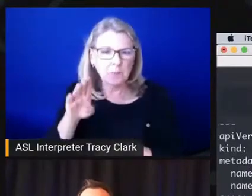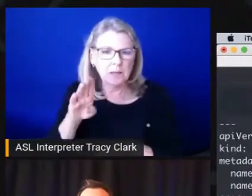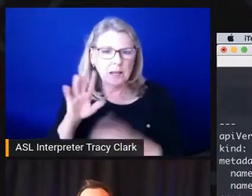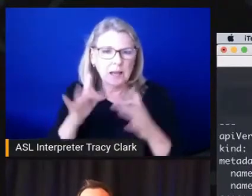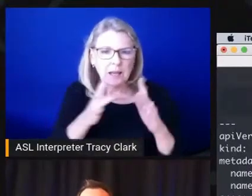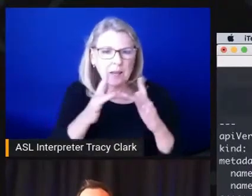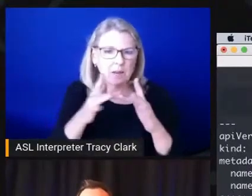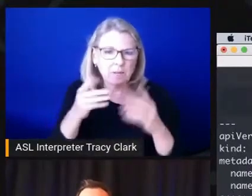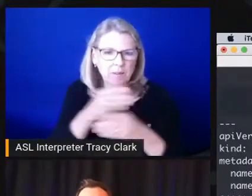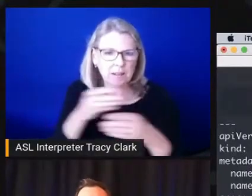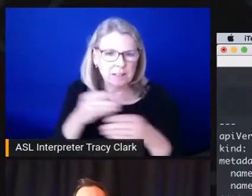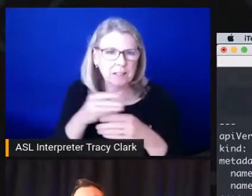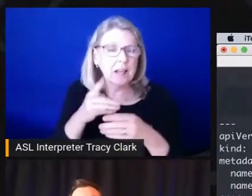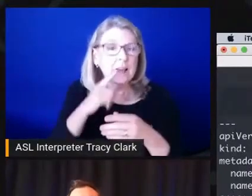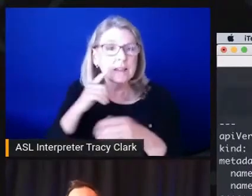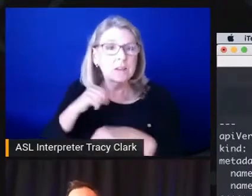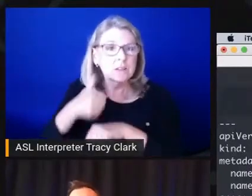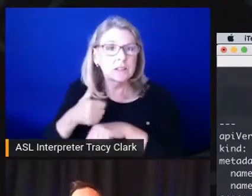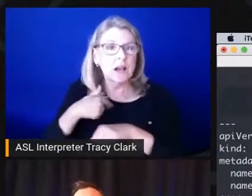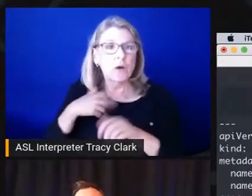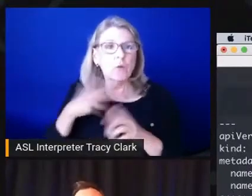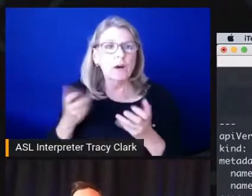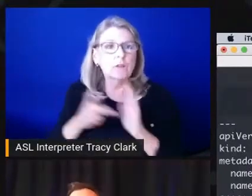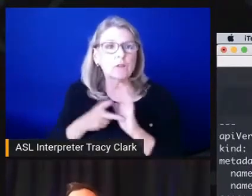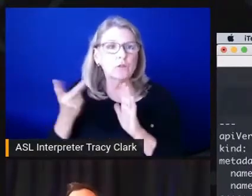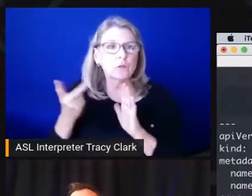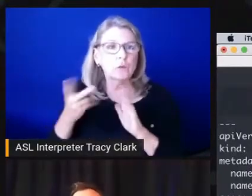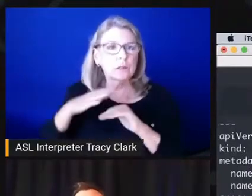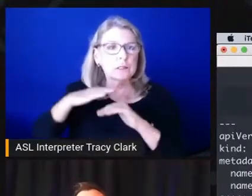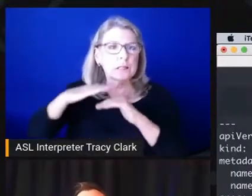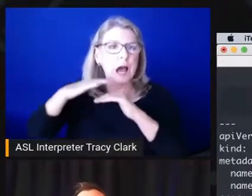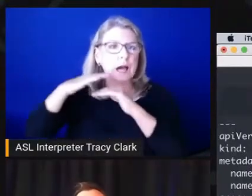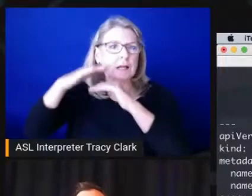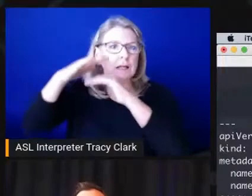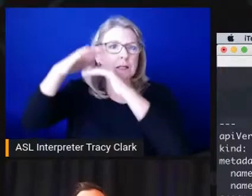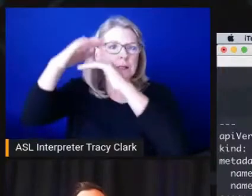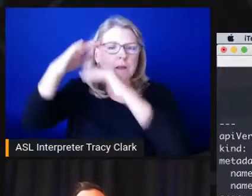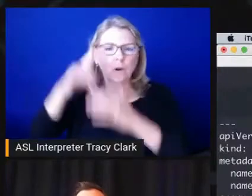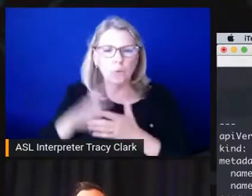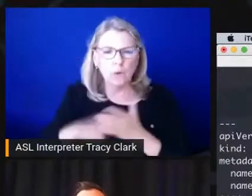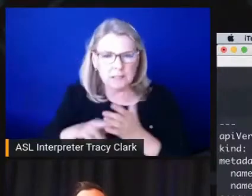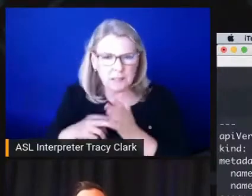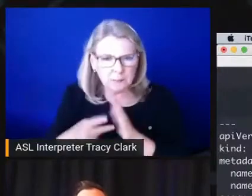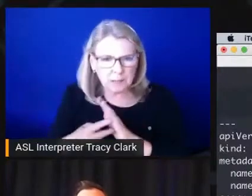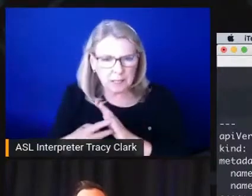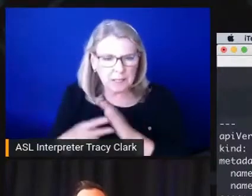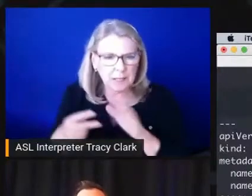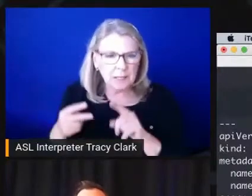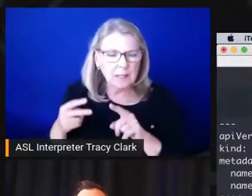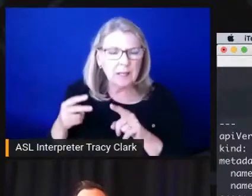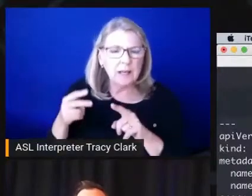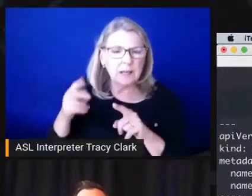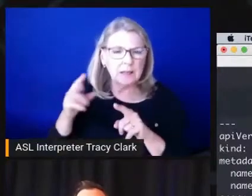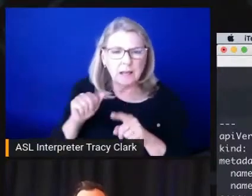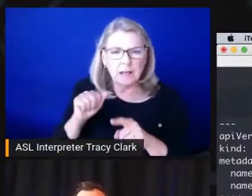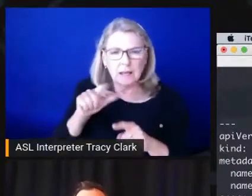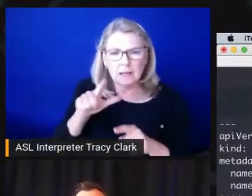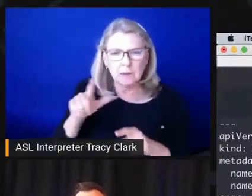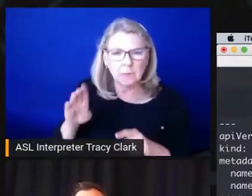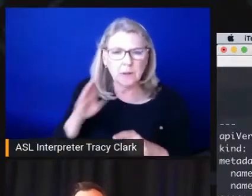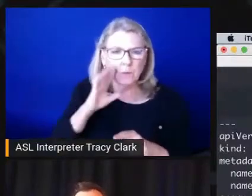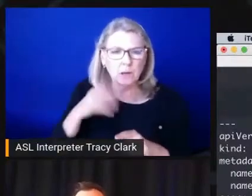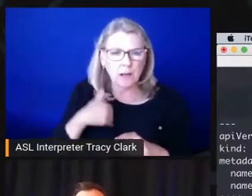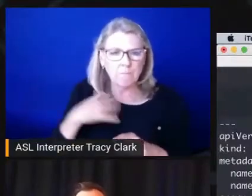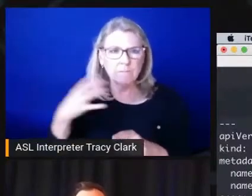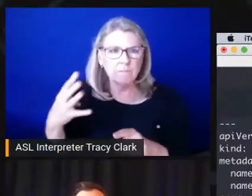stack IP address. What does that mean is an ALB which is provisioned will have an IPv4 endpoint as well as an